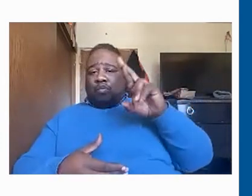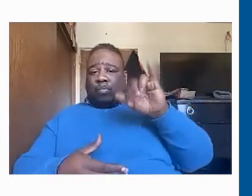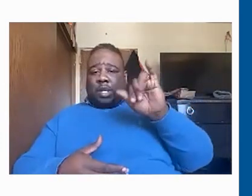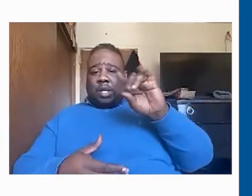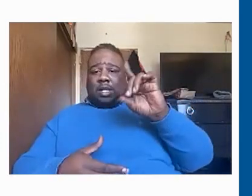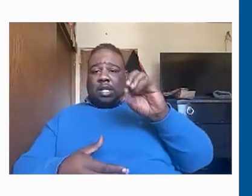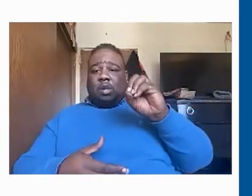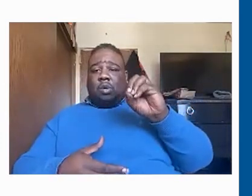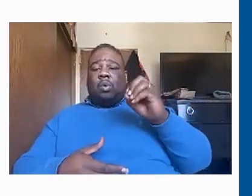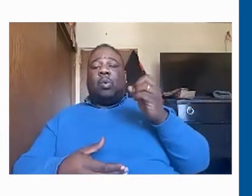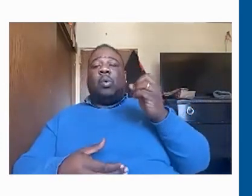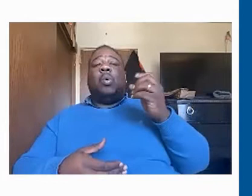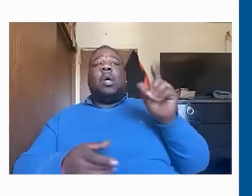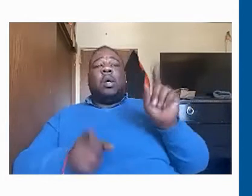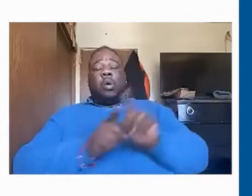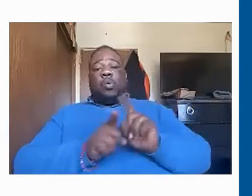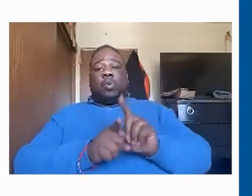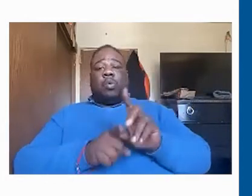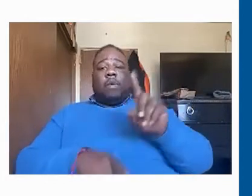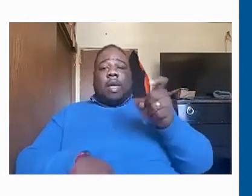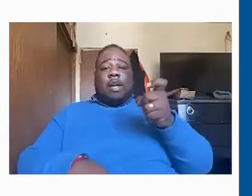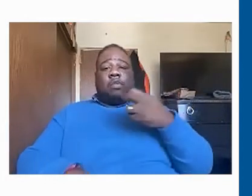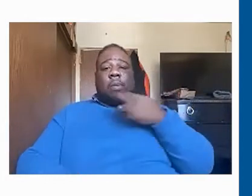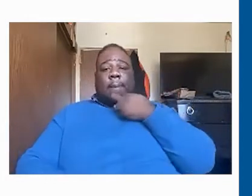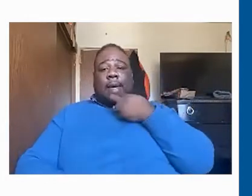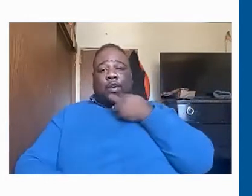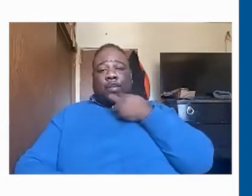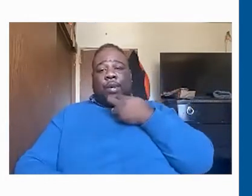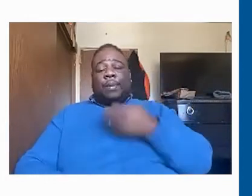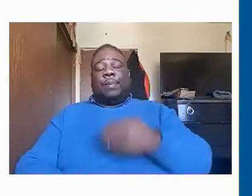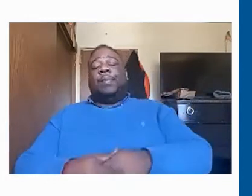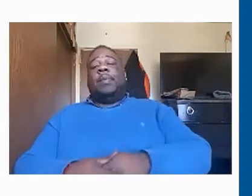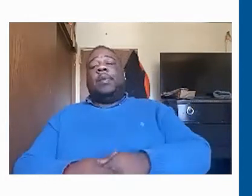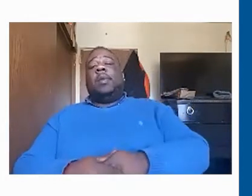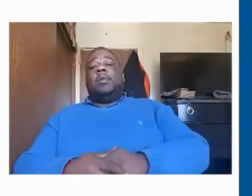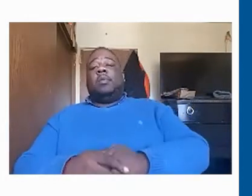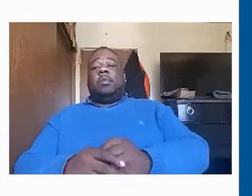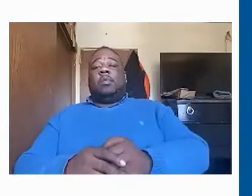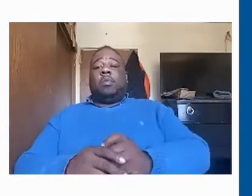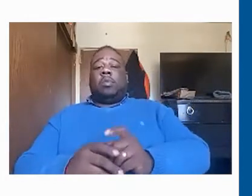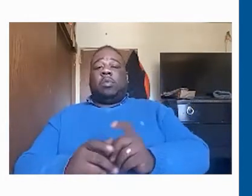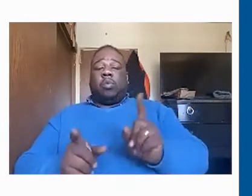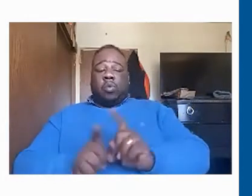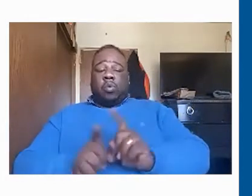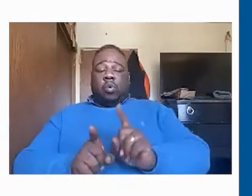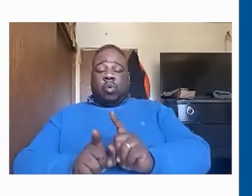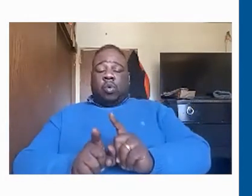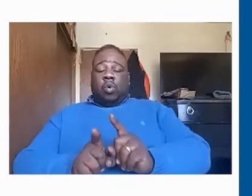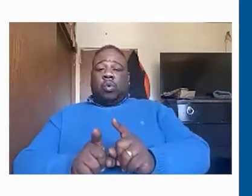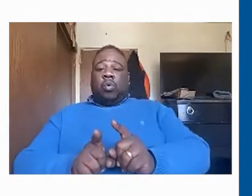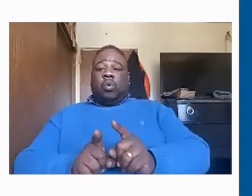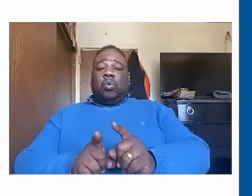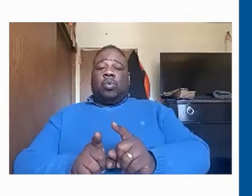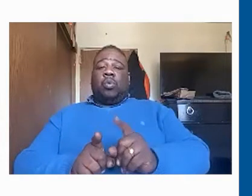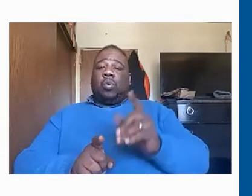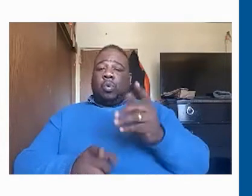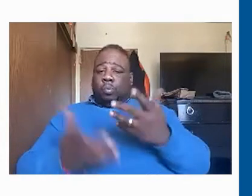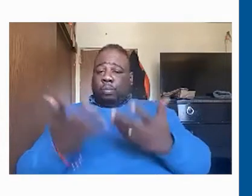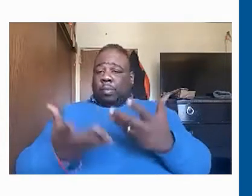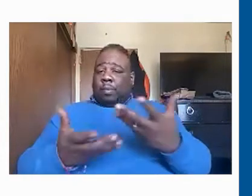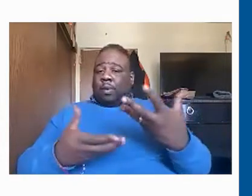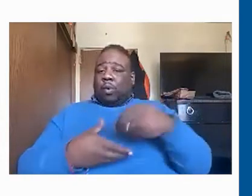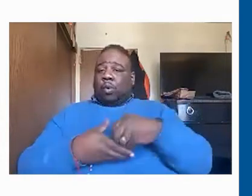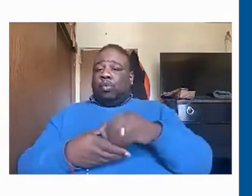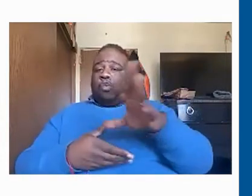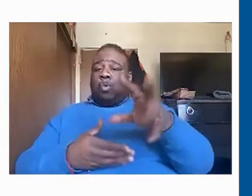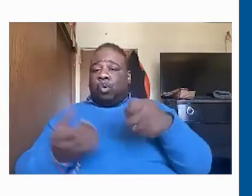also. In addition to that, other items you'd include would be a portable phone charger. It's really important to charge that portable phone charger,